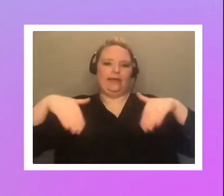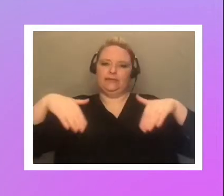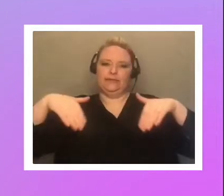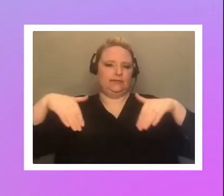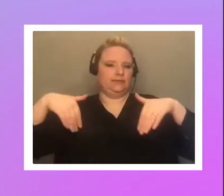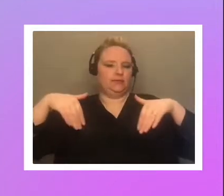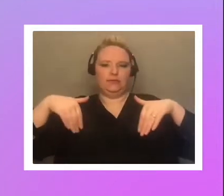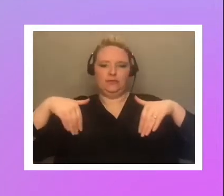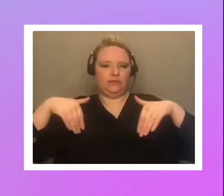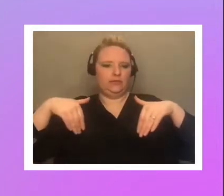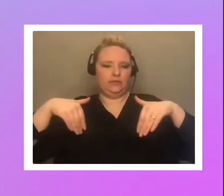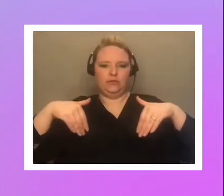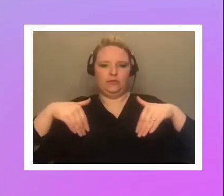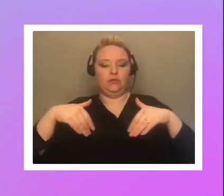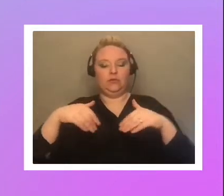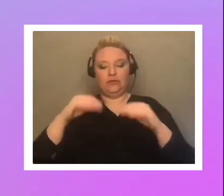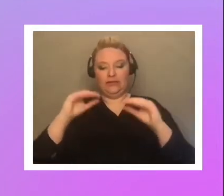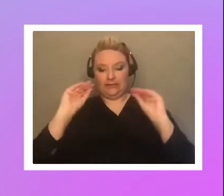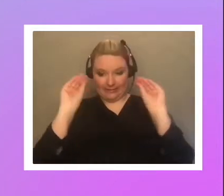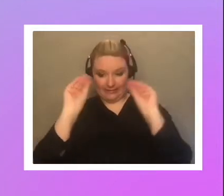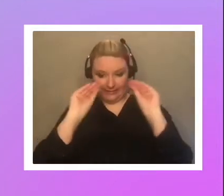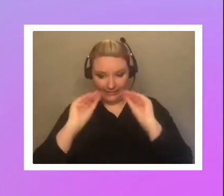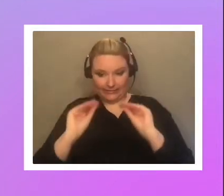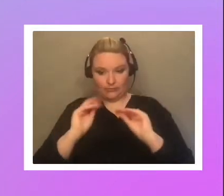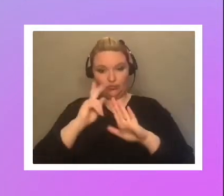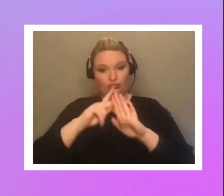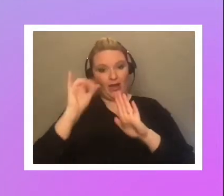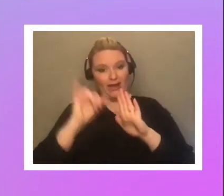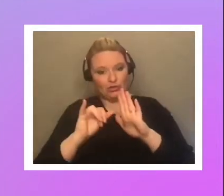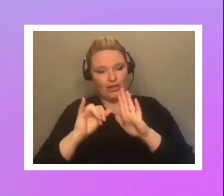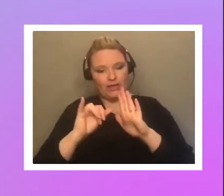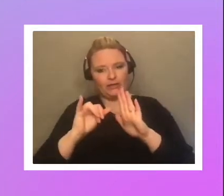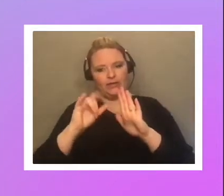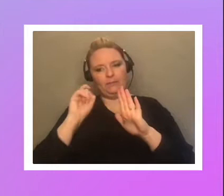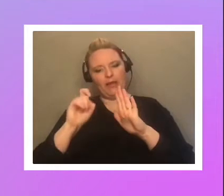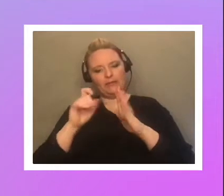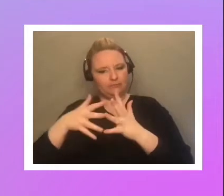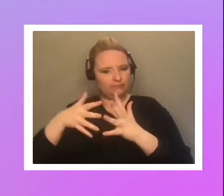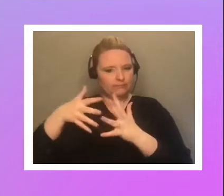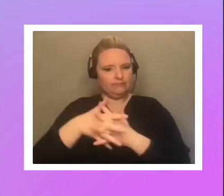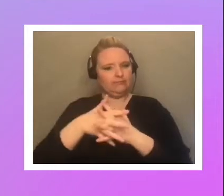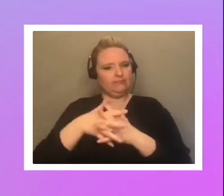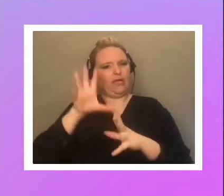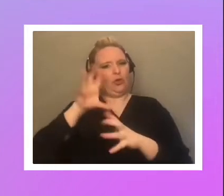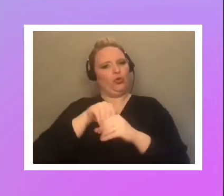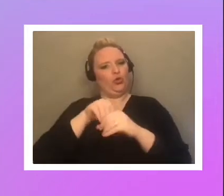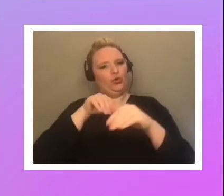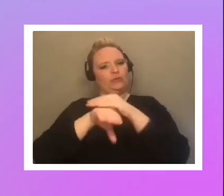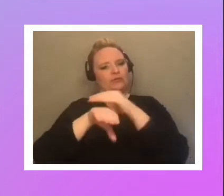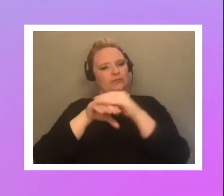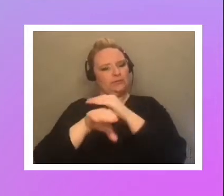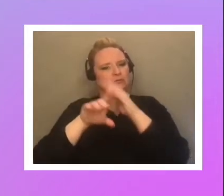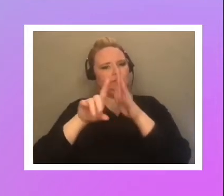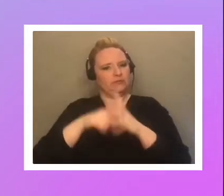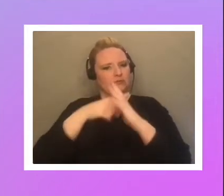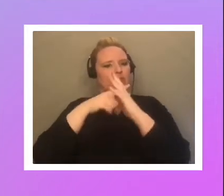because when you're putting together a project, you want to make sure that you've considered